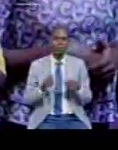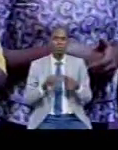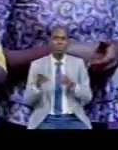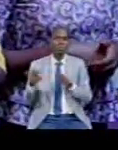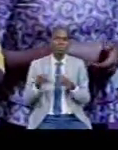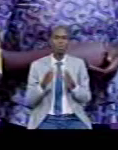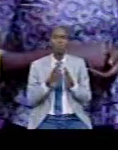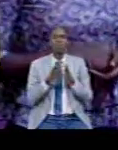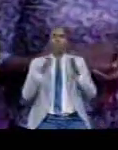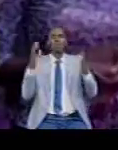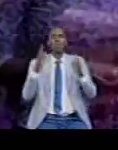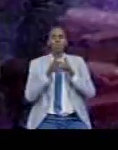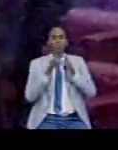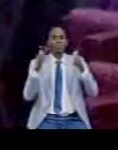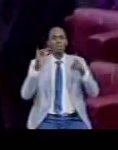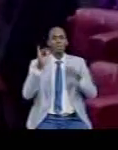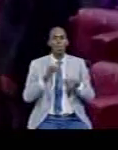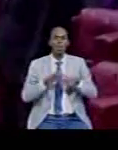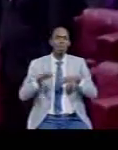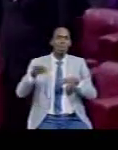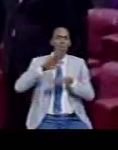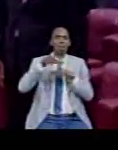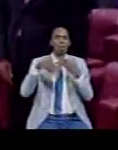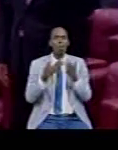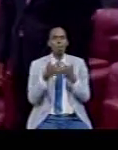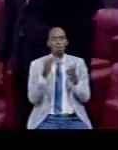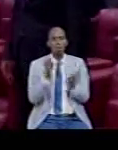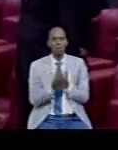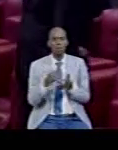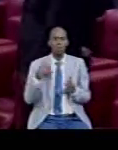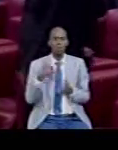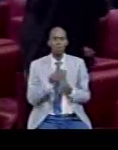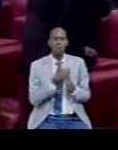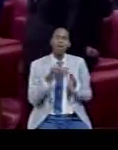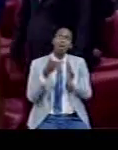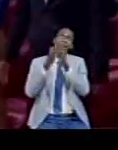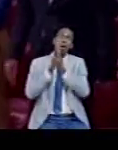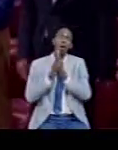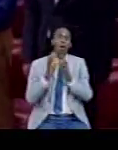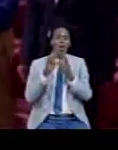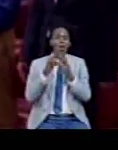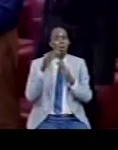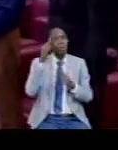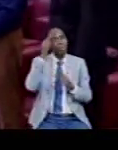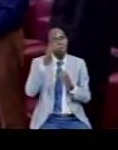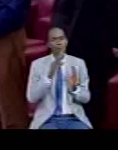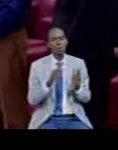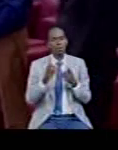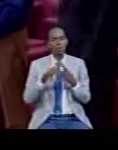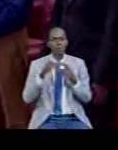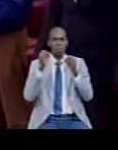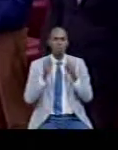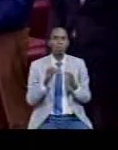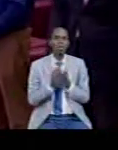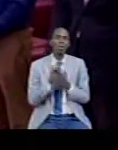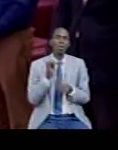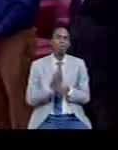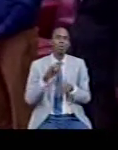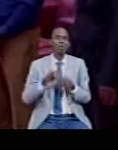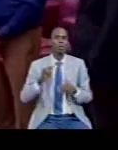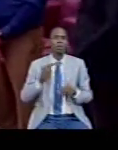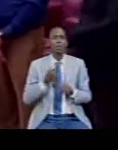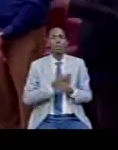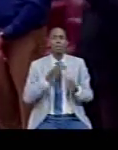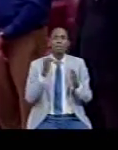exceeding abundantly, above all that we ask or think, according to the power that worketh in us.